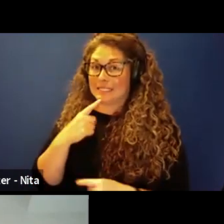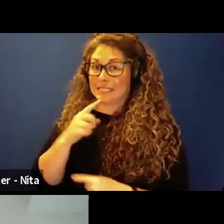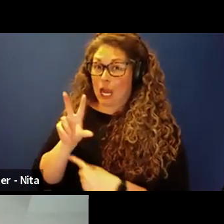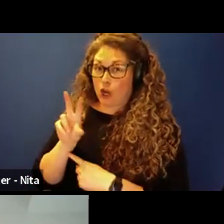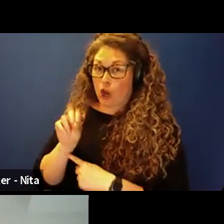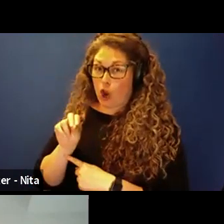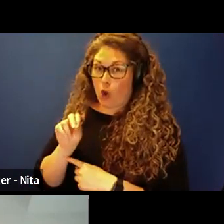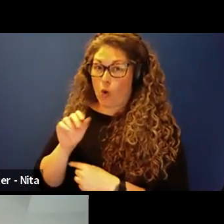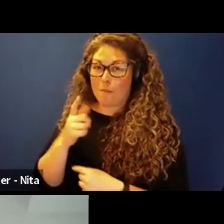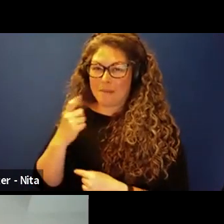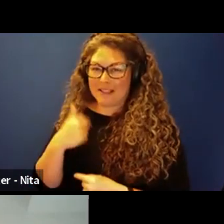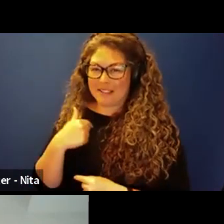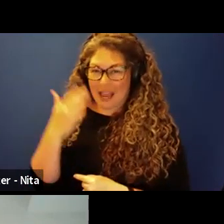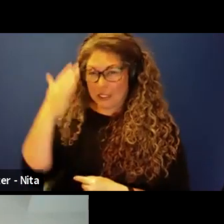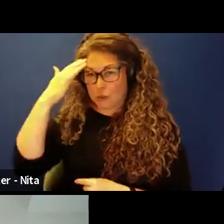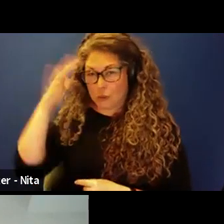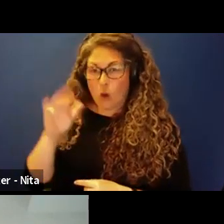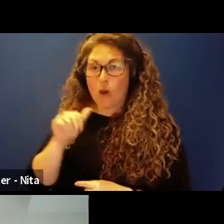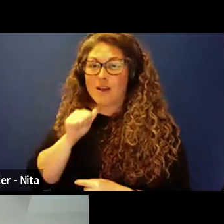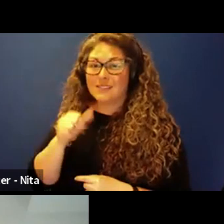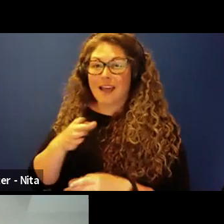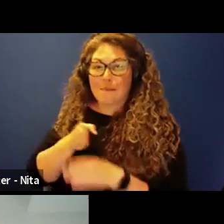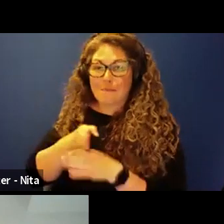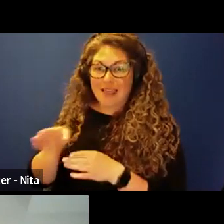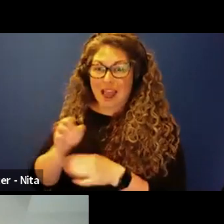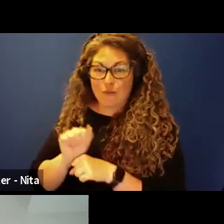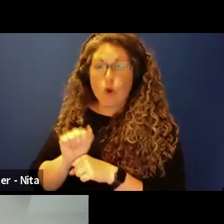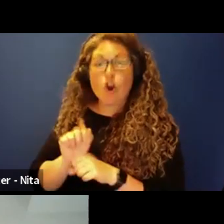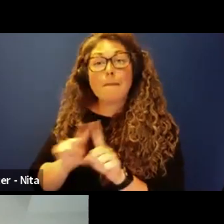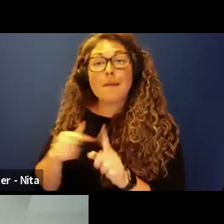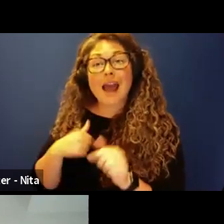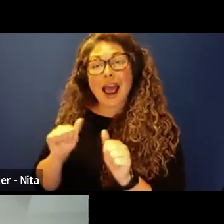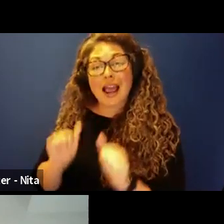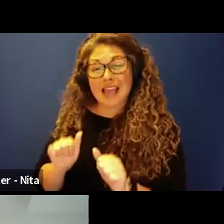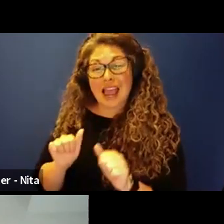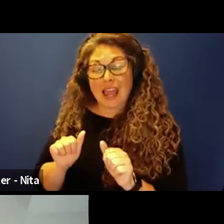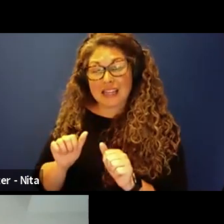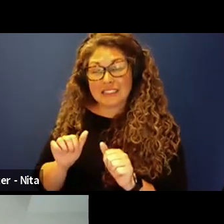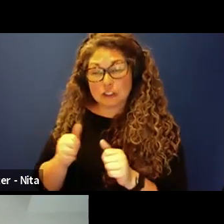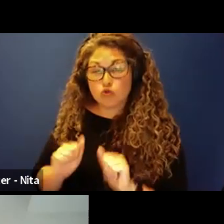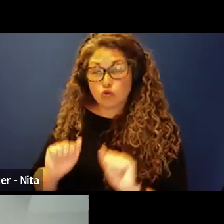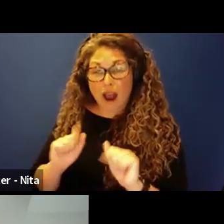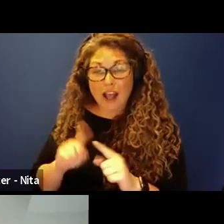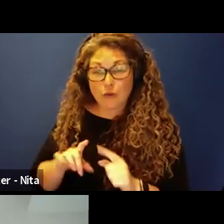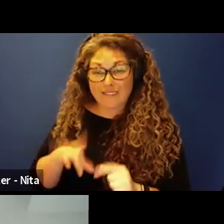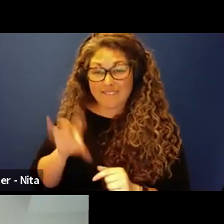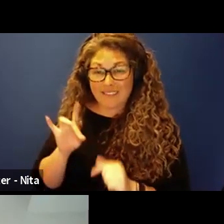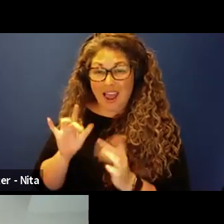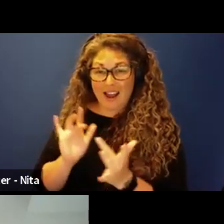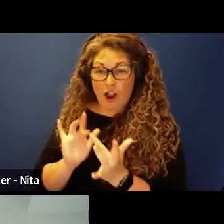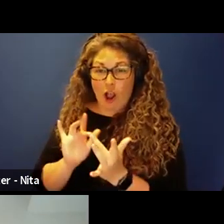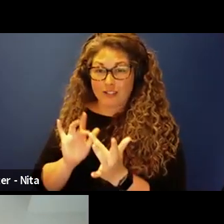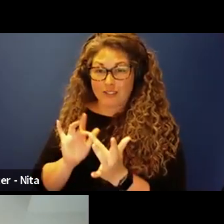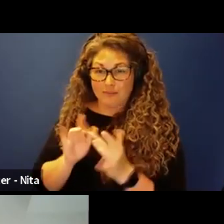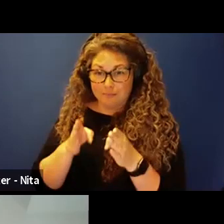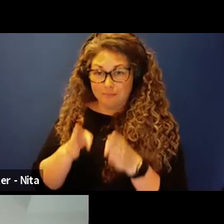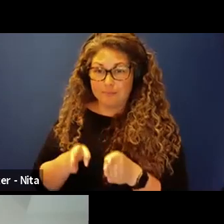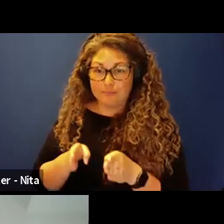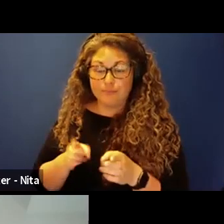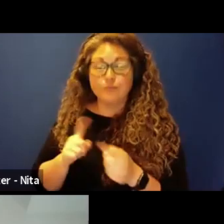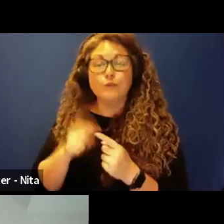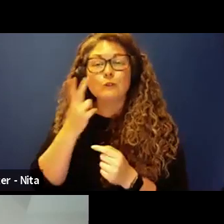not in my slew of work. What I can do is I can try to find a contact there to see, you know,